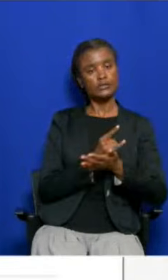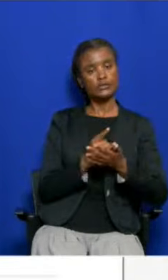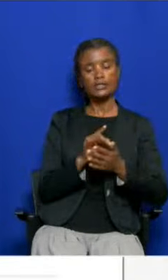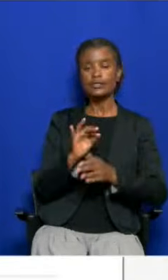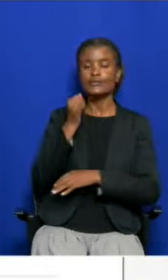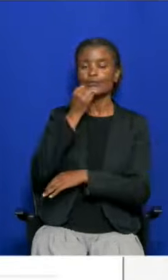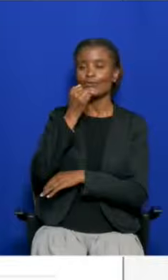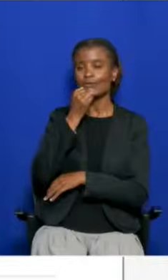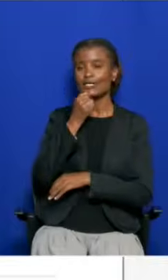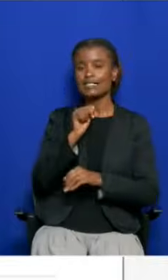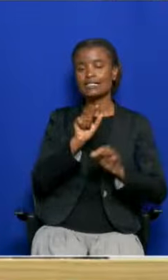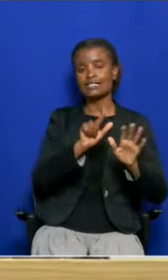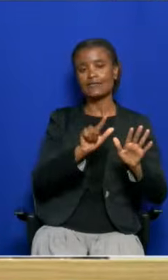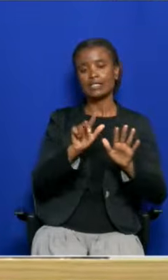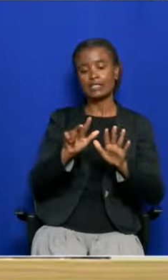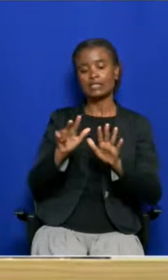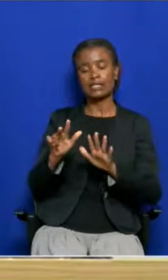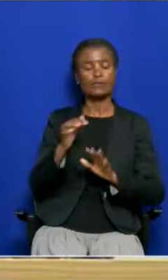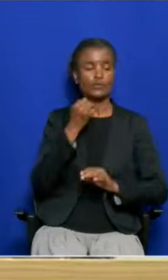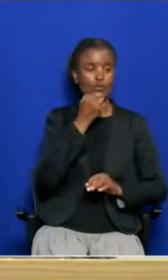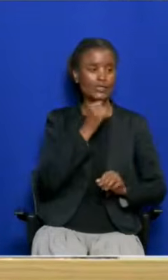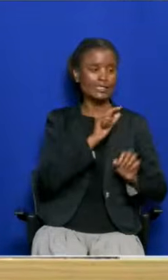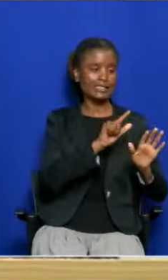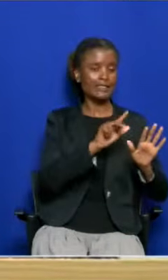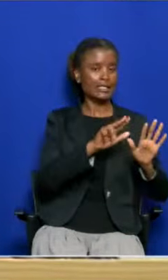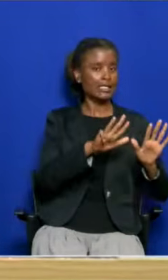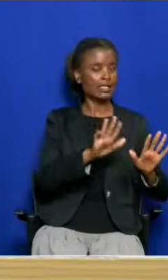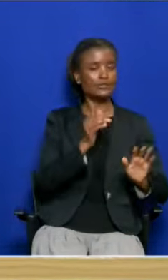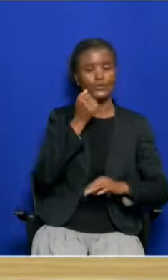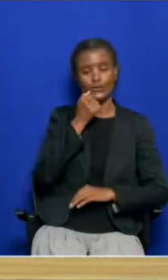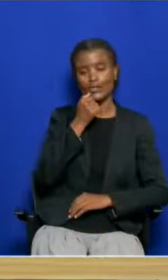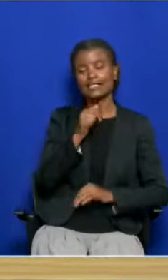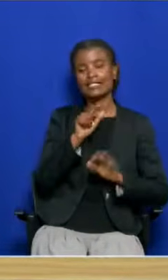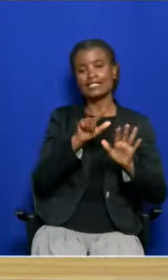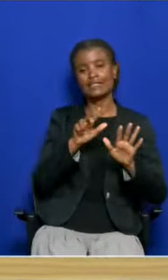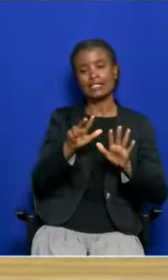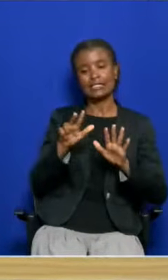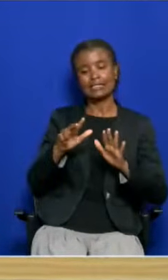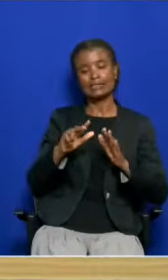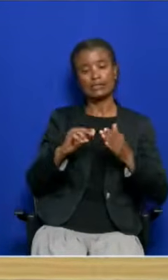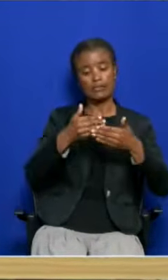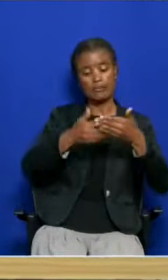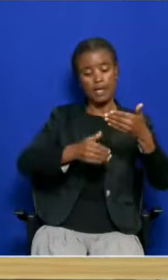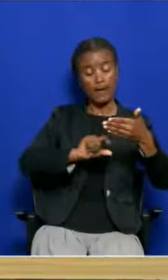788, not 789, I apologize. Bottom of 788.